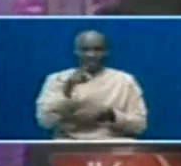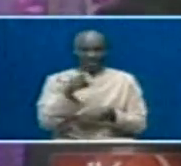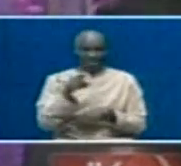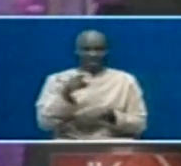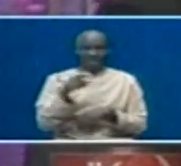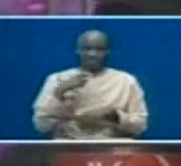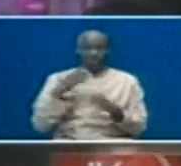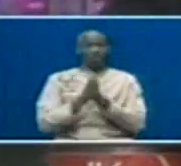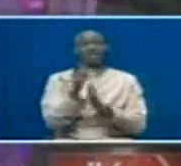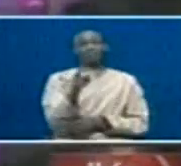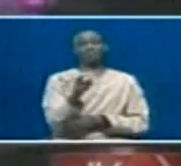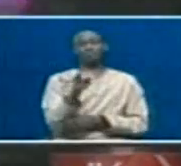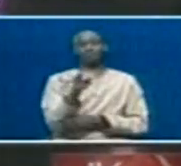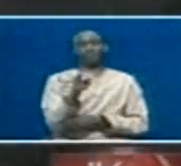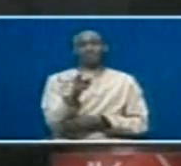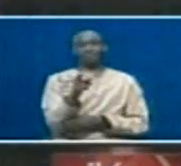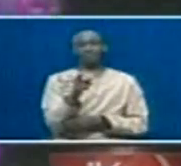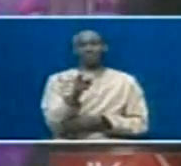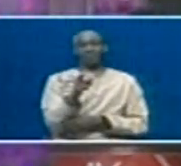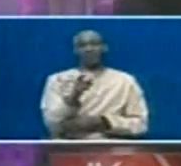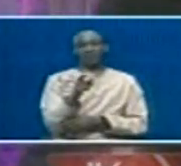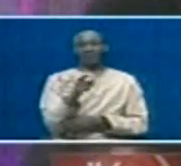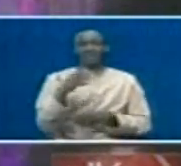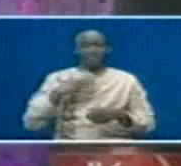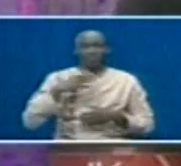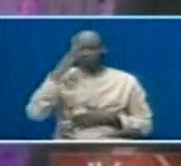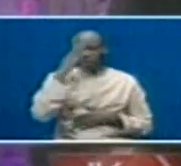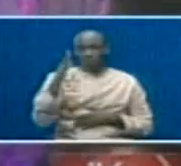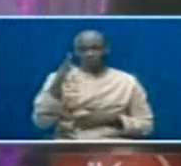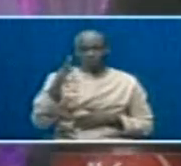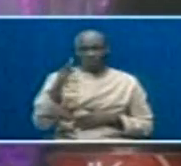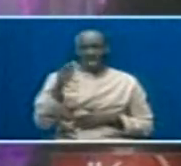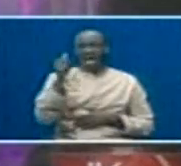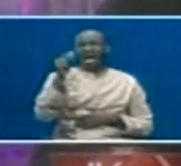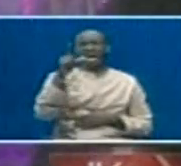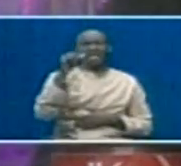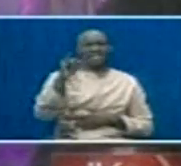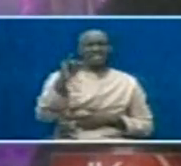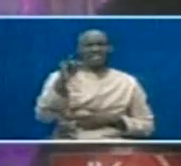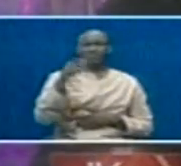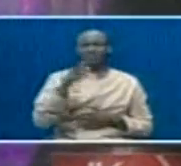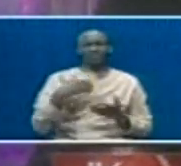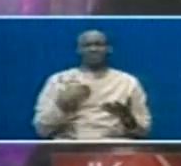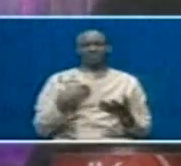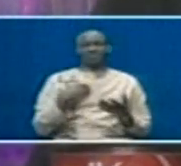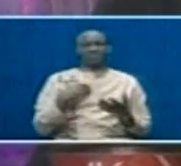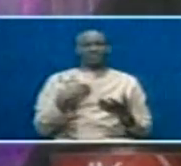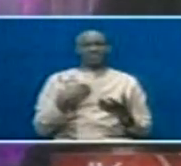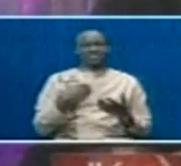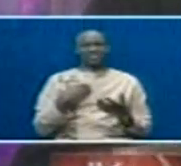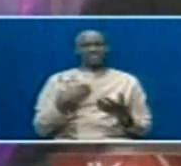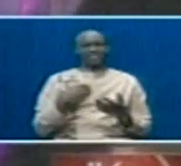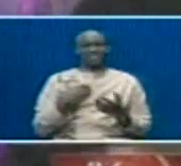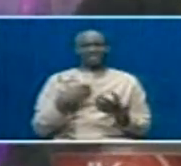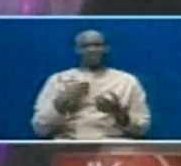was with Ali. Now, you know, people don't seem to know, Ali was not an extrovert. Ali